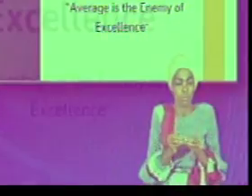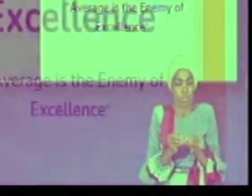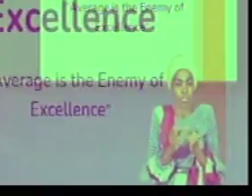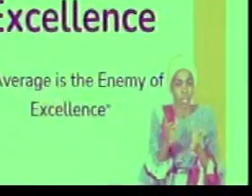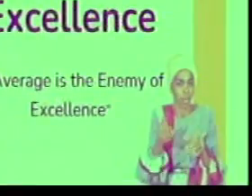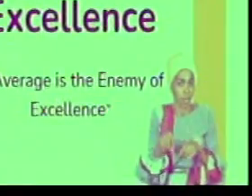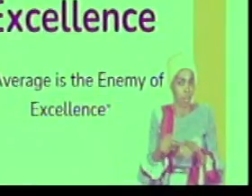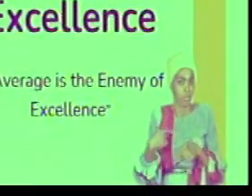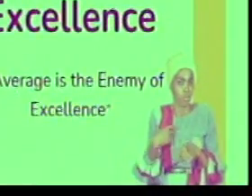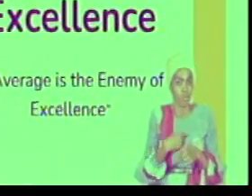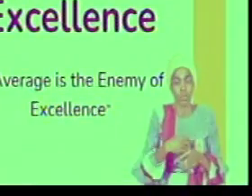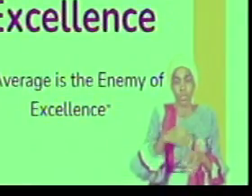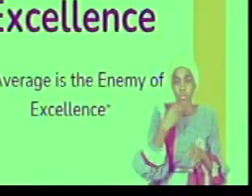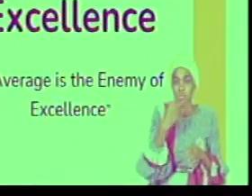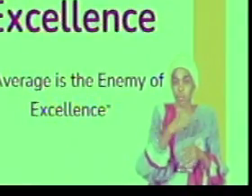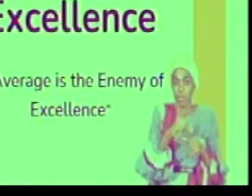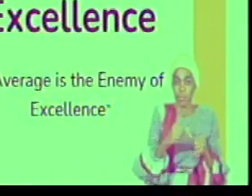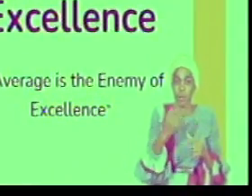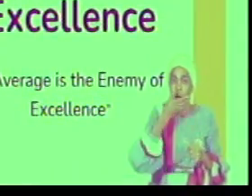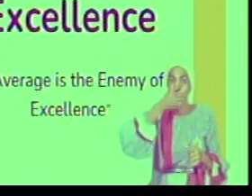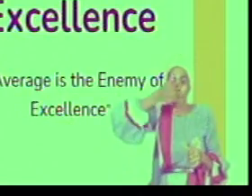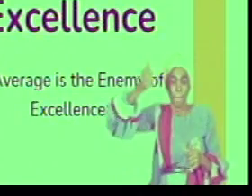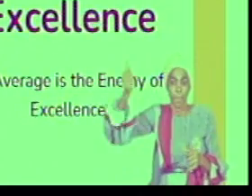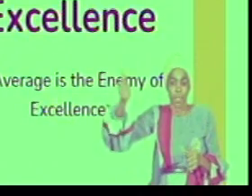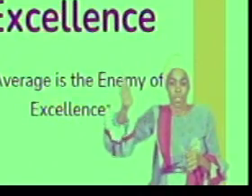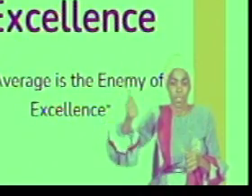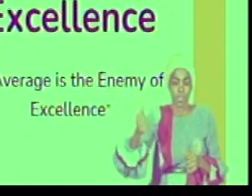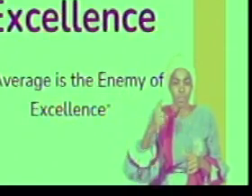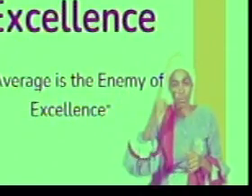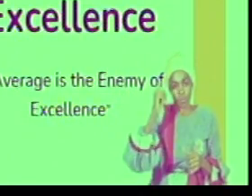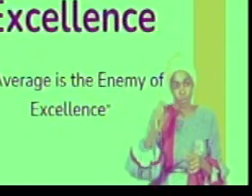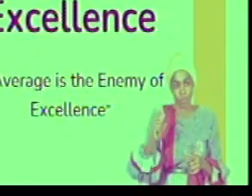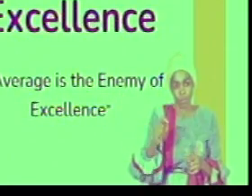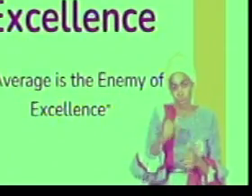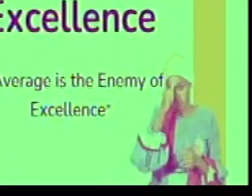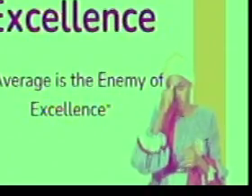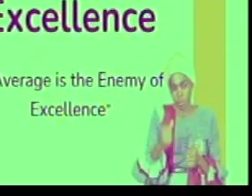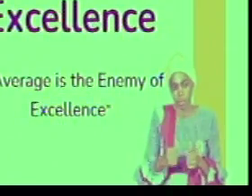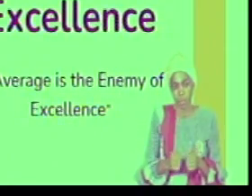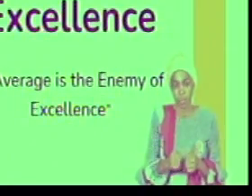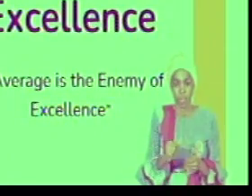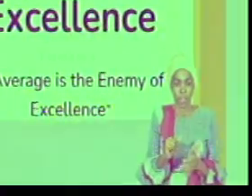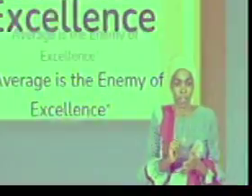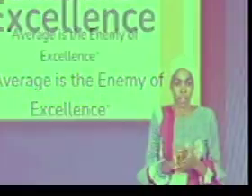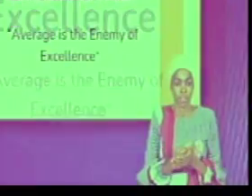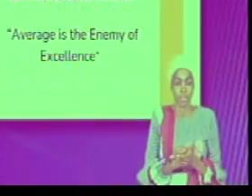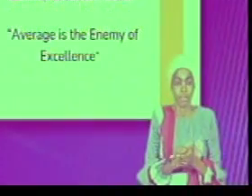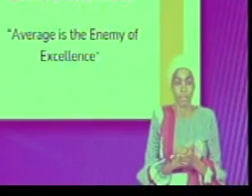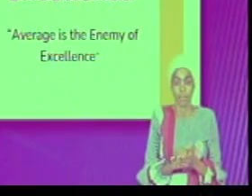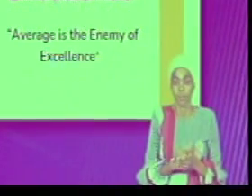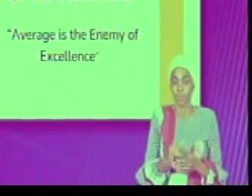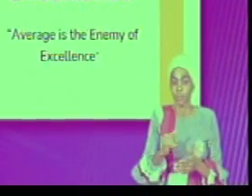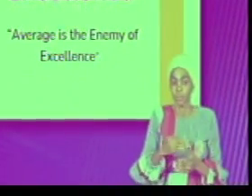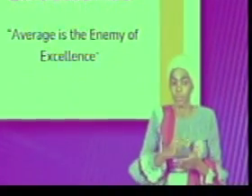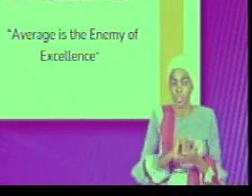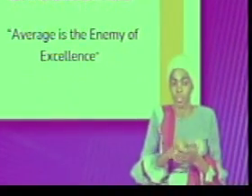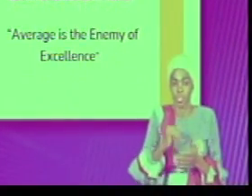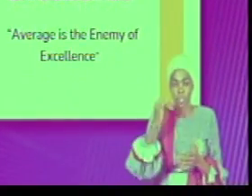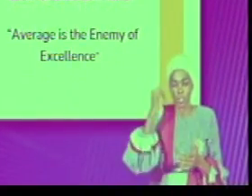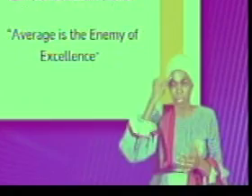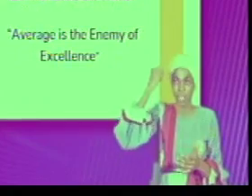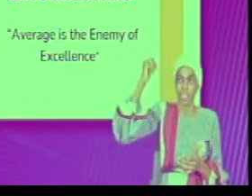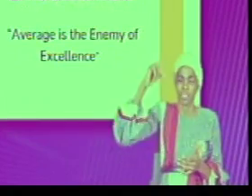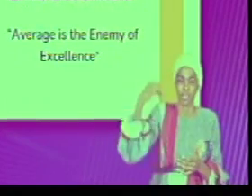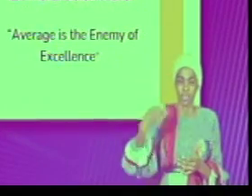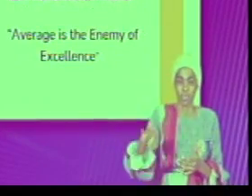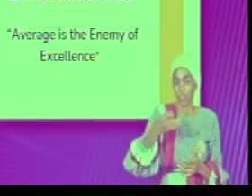also remember that your idea of excellence is only based on where you've been. So your idea of excellence is